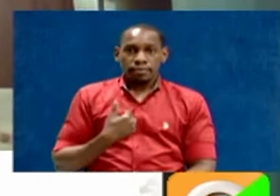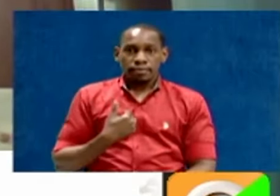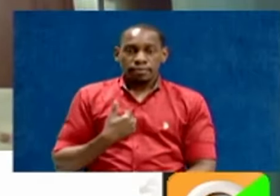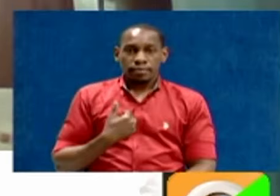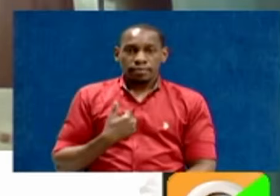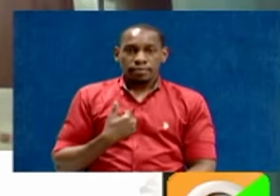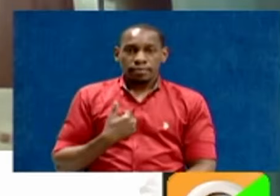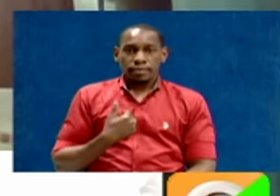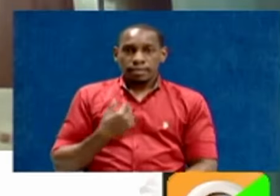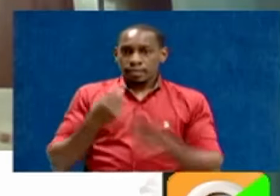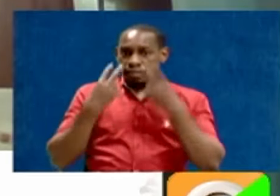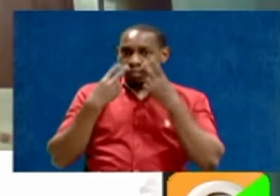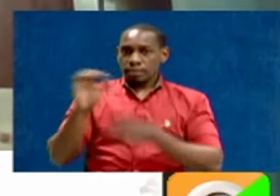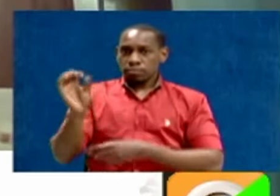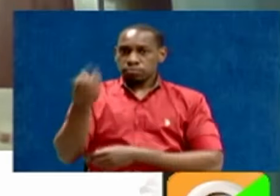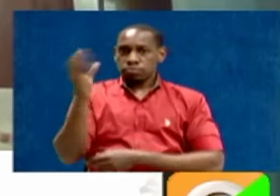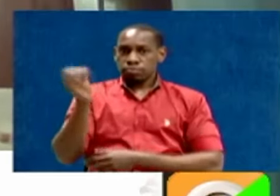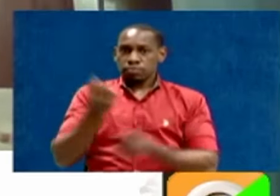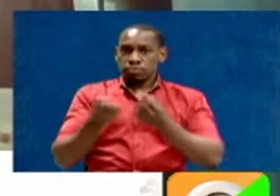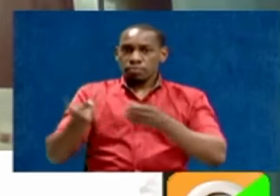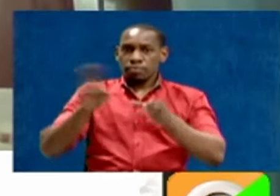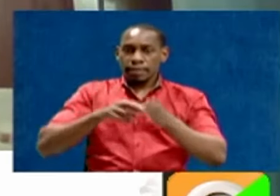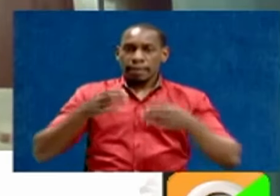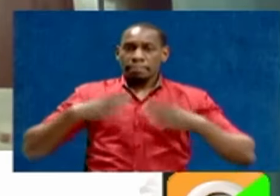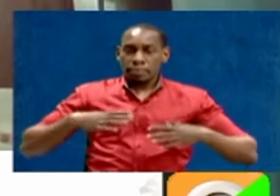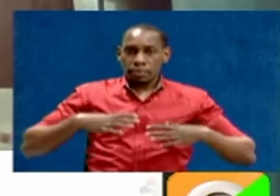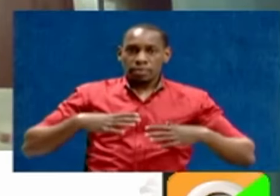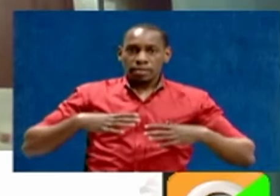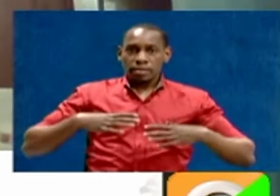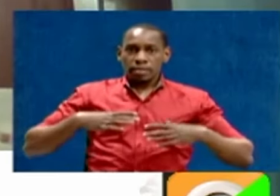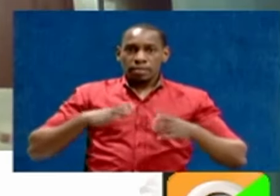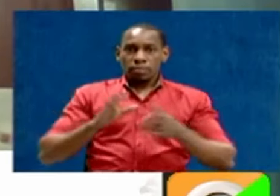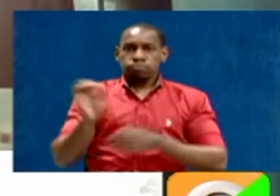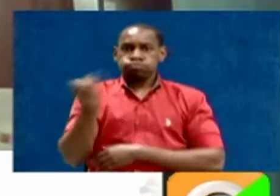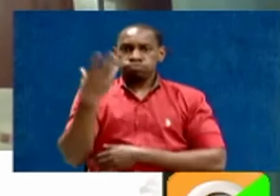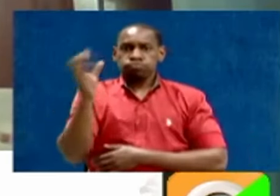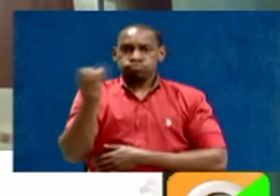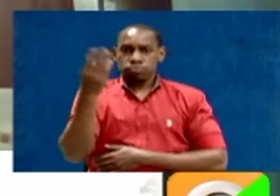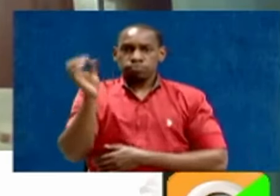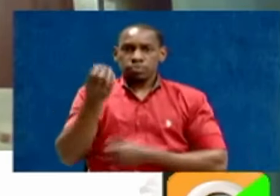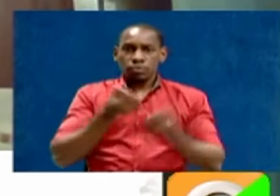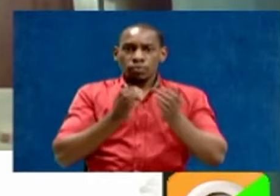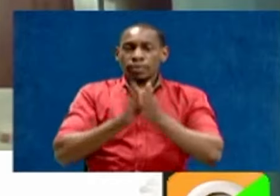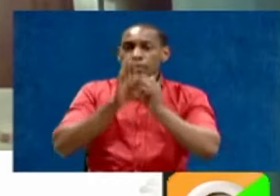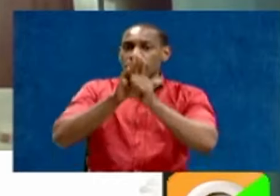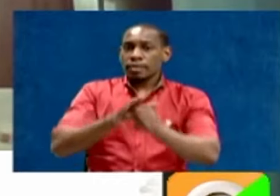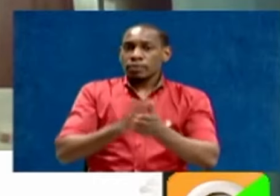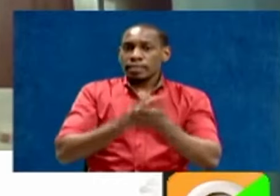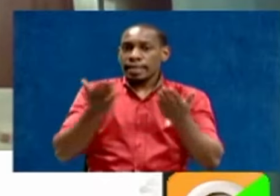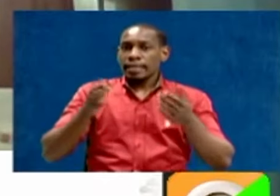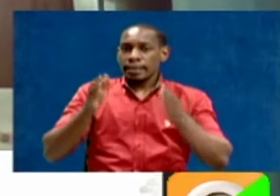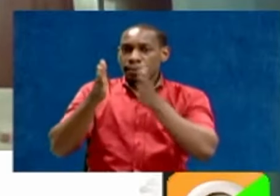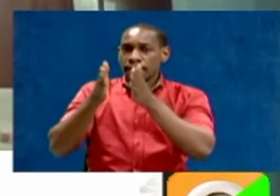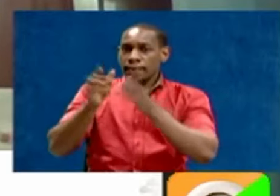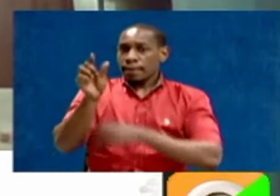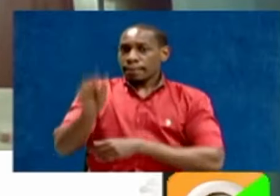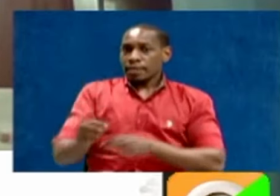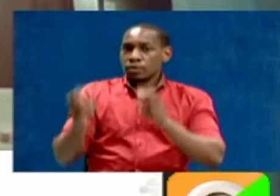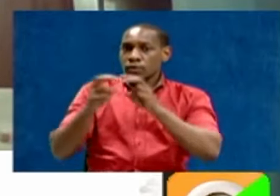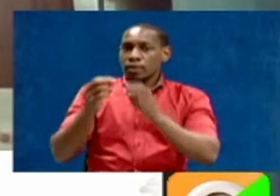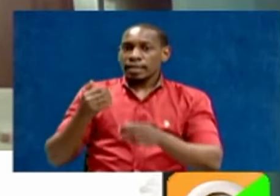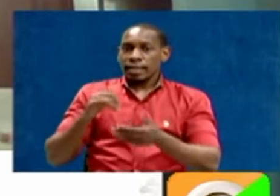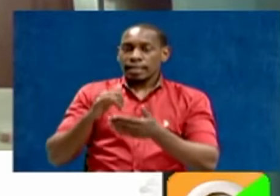seen ambulances coming in to ferry people and sirens and all the stigma, and anyone in contact with